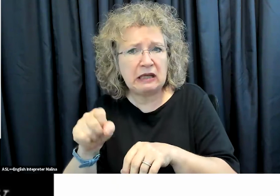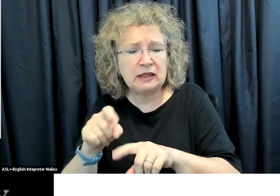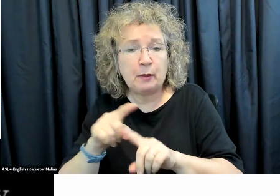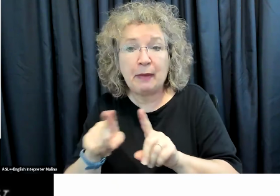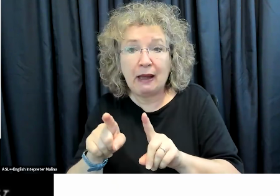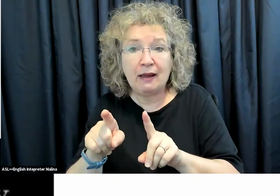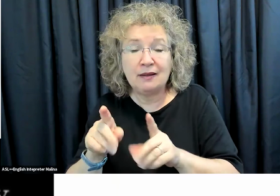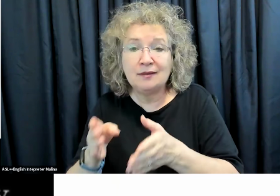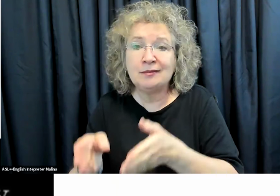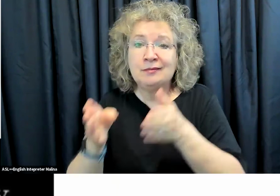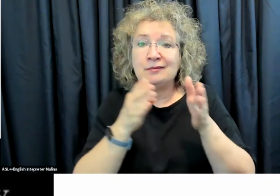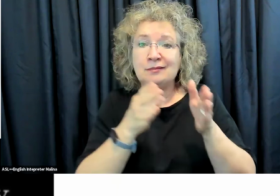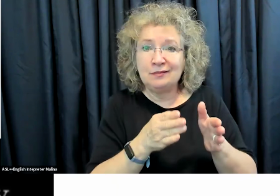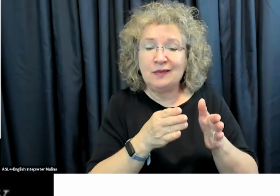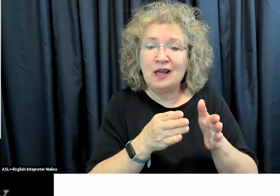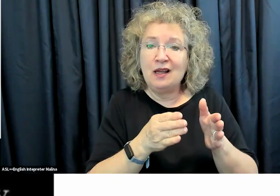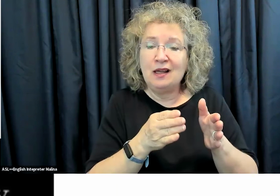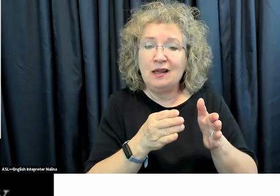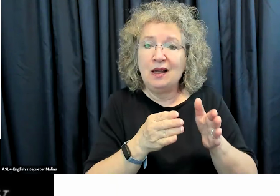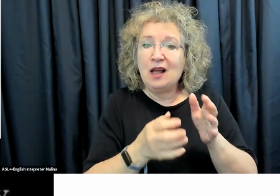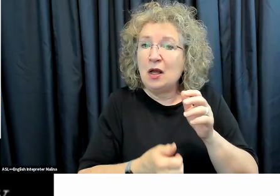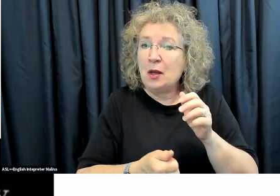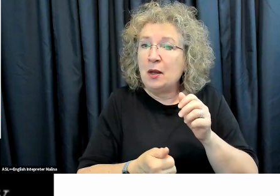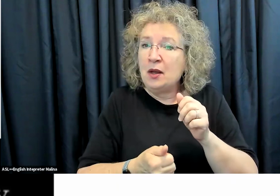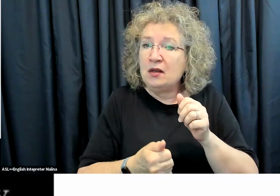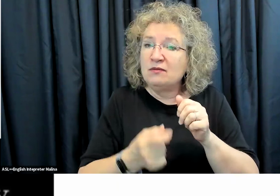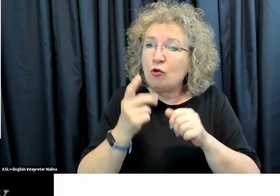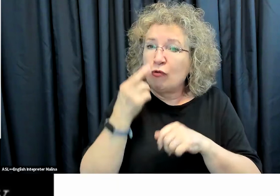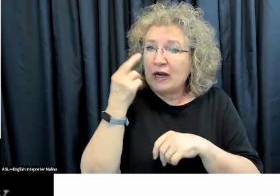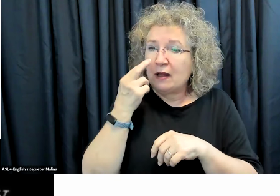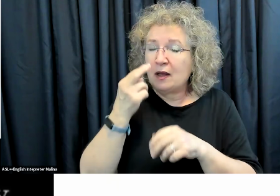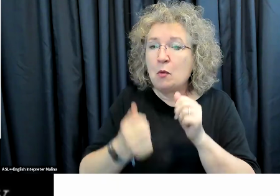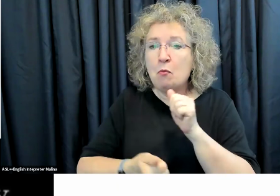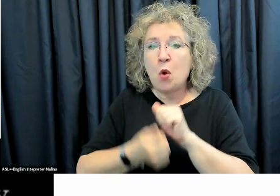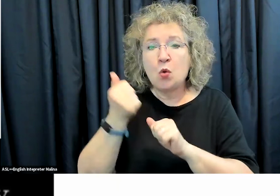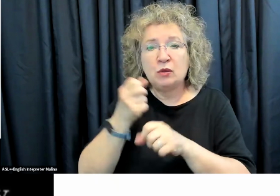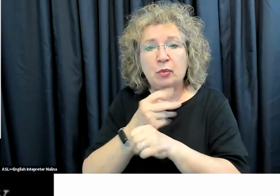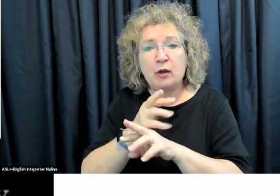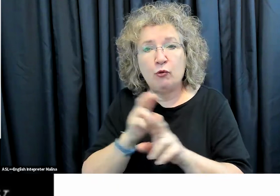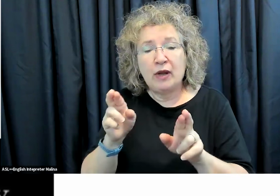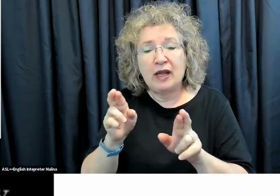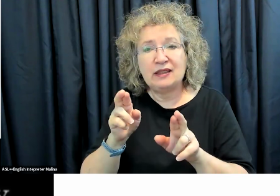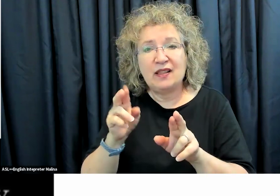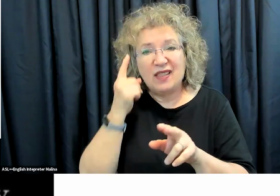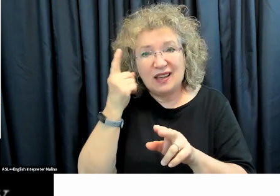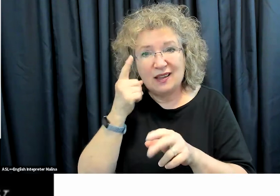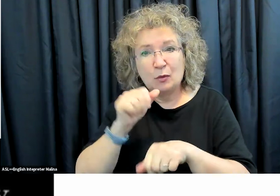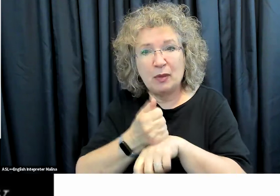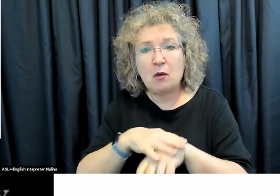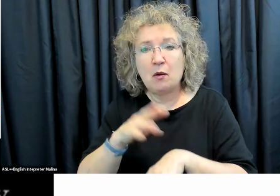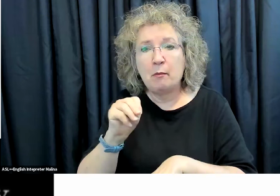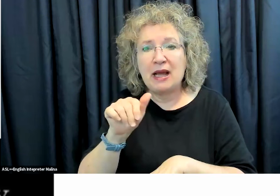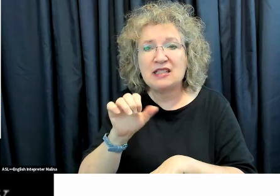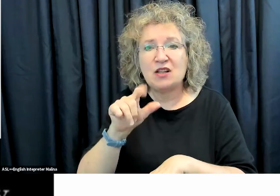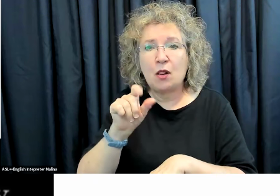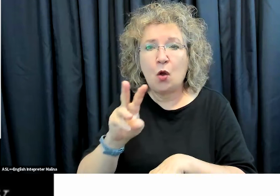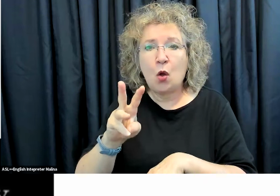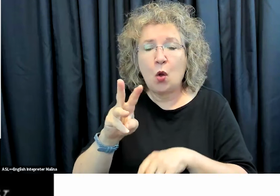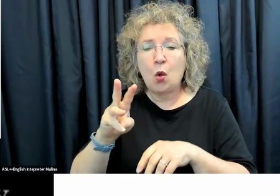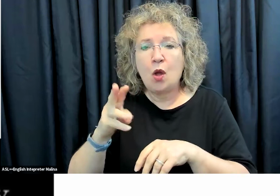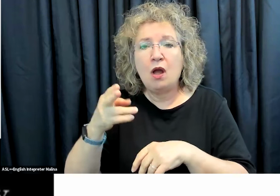thing to note is most of our preparedness thinking is built on Maslow's hierarchy of needs, which tells us, as you see at the big bottom